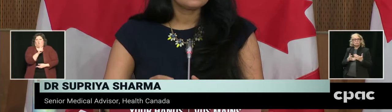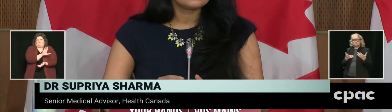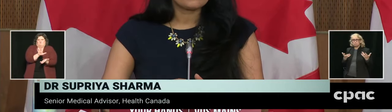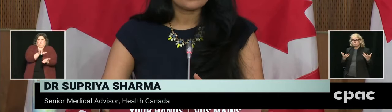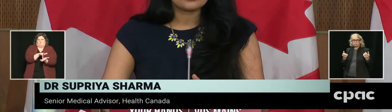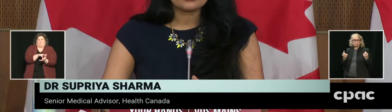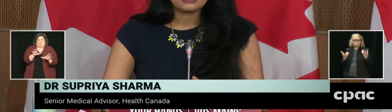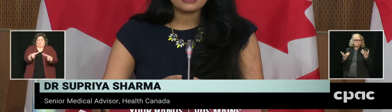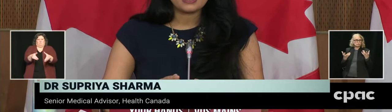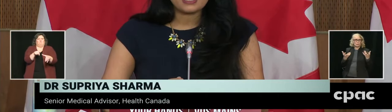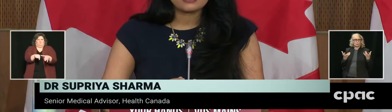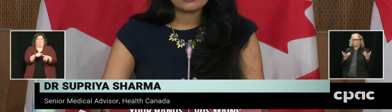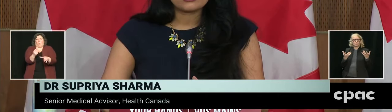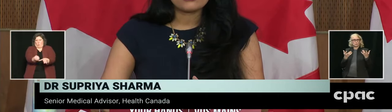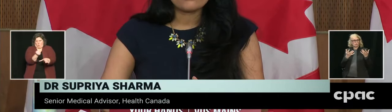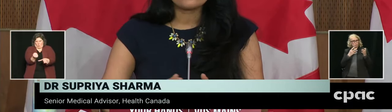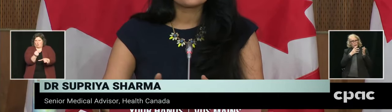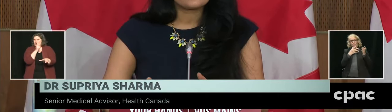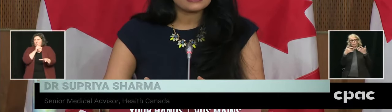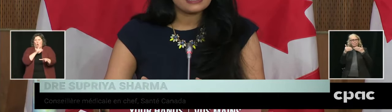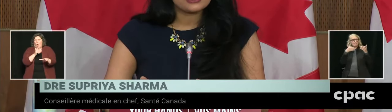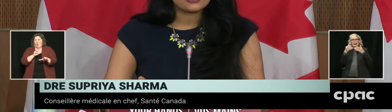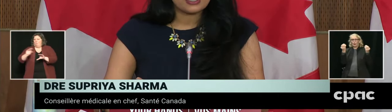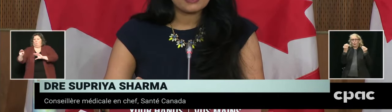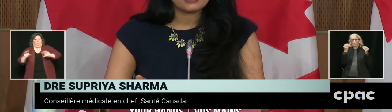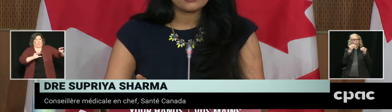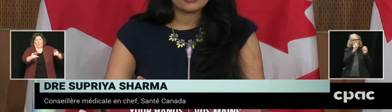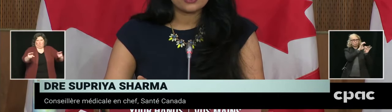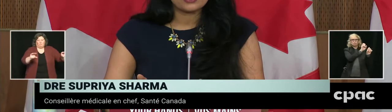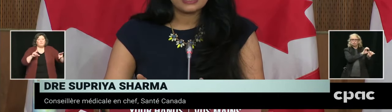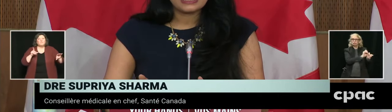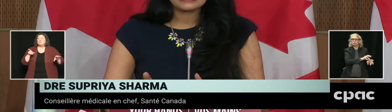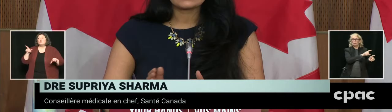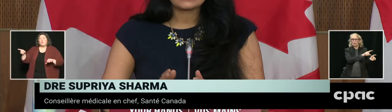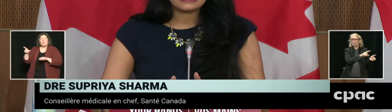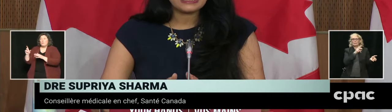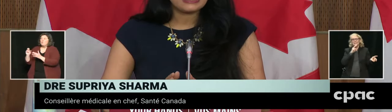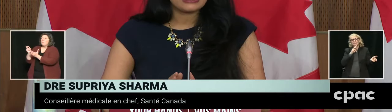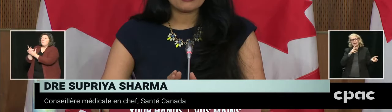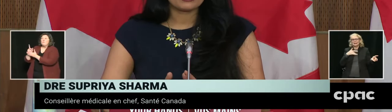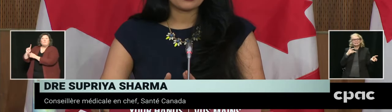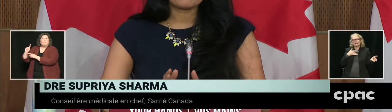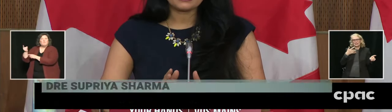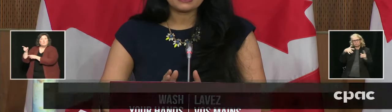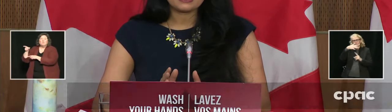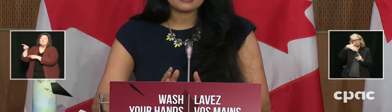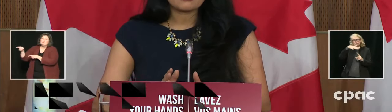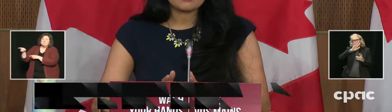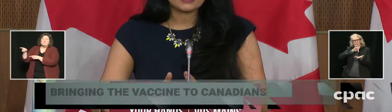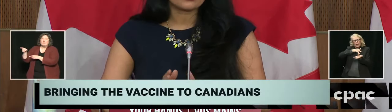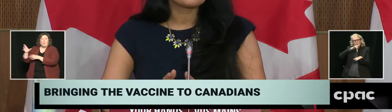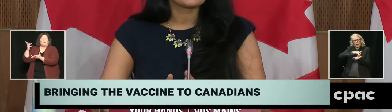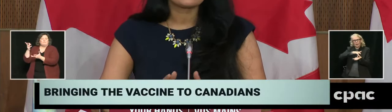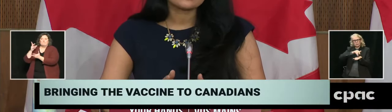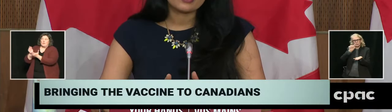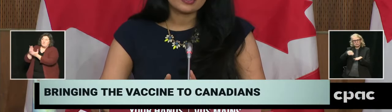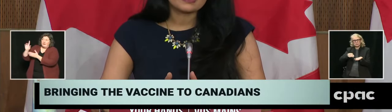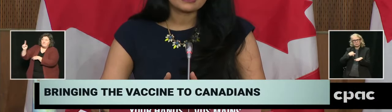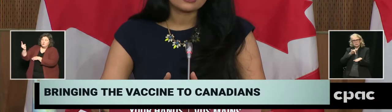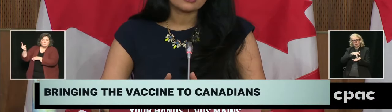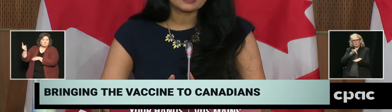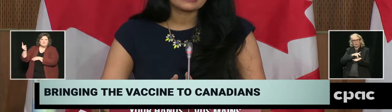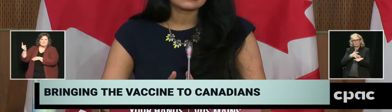location. Now, when we're looking at the first vaccines that are coming through, likely it would not be they would not be candidates